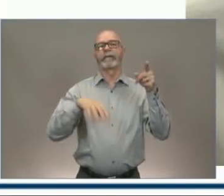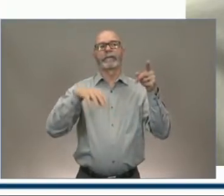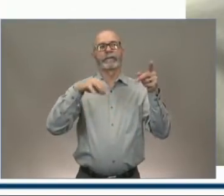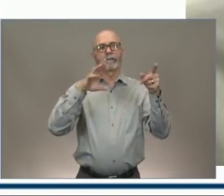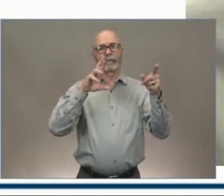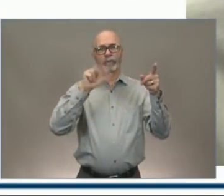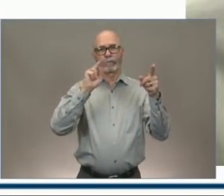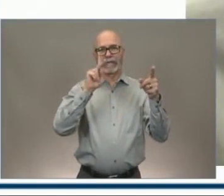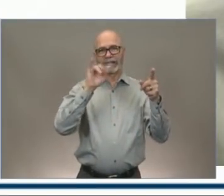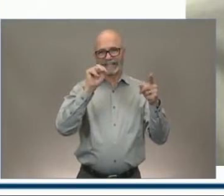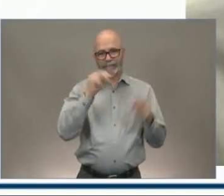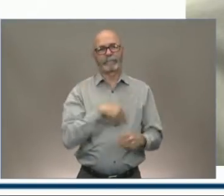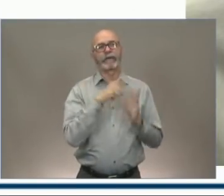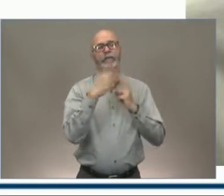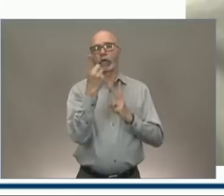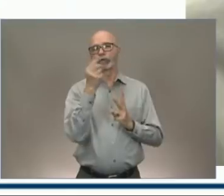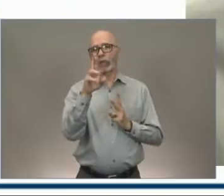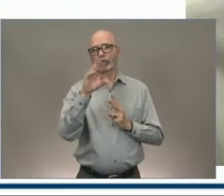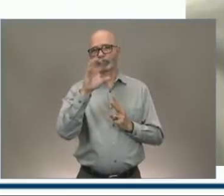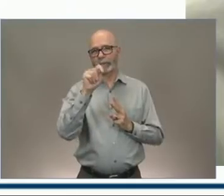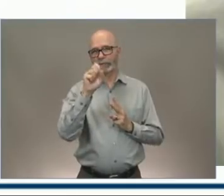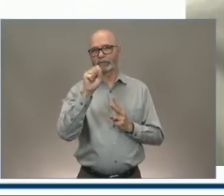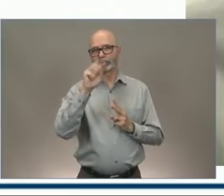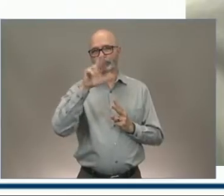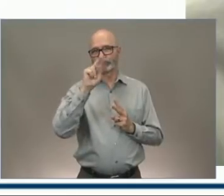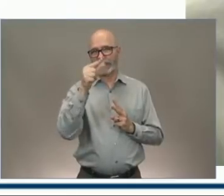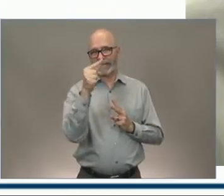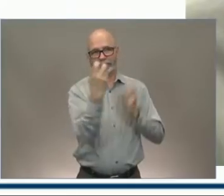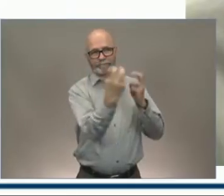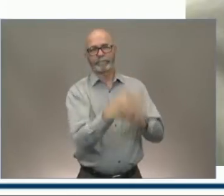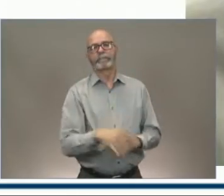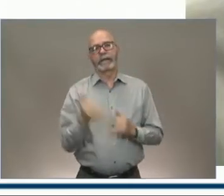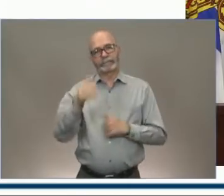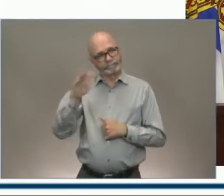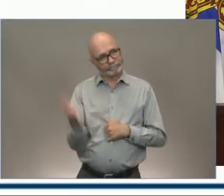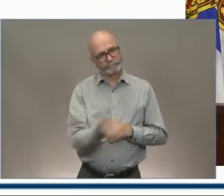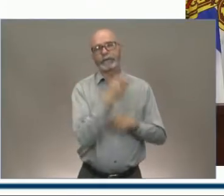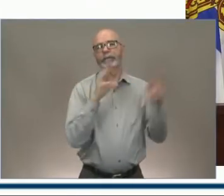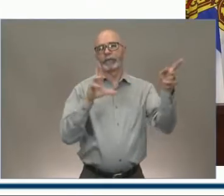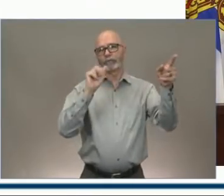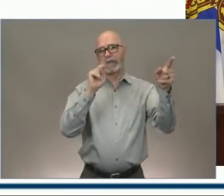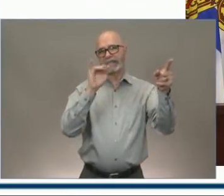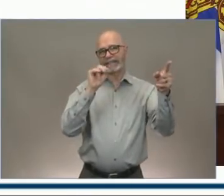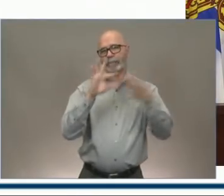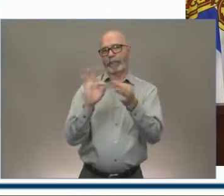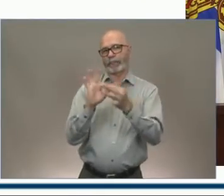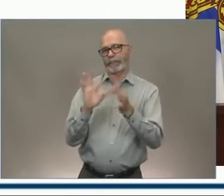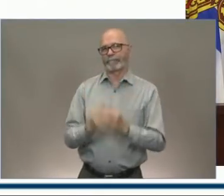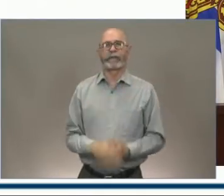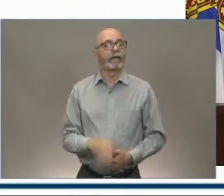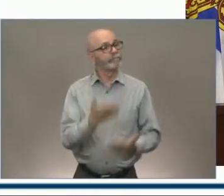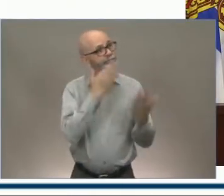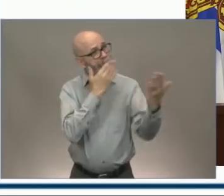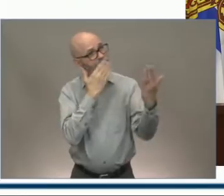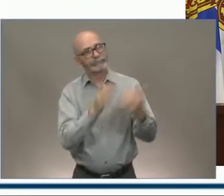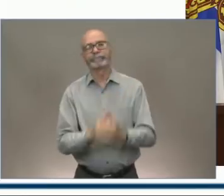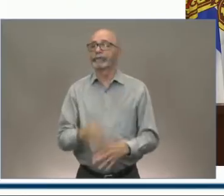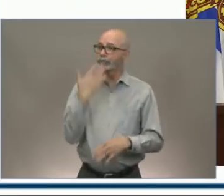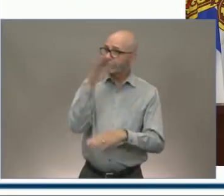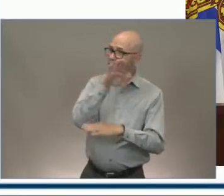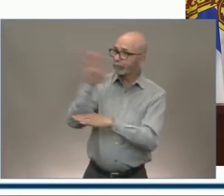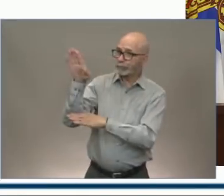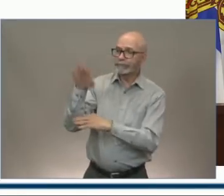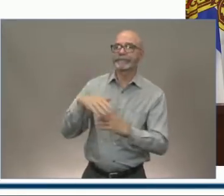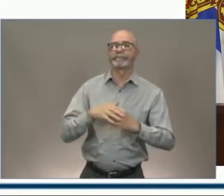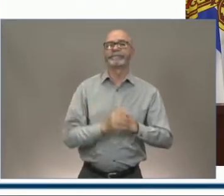Rankin, and Nova Scotia's Chief Medical Officer of Health, Dr. Robert Strang. Go ahead, Premier. Thank you, Christy. Good afternoon, everyone.